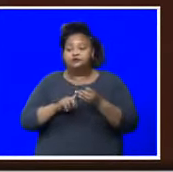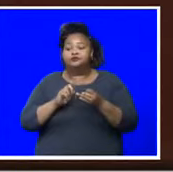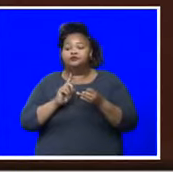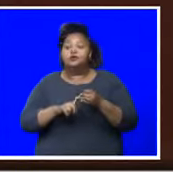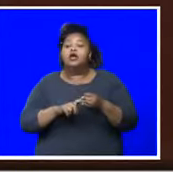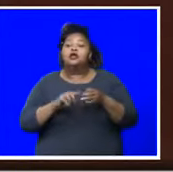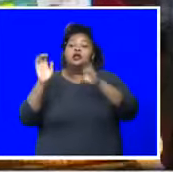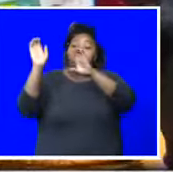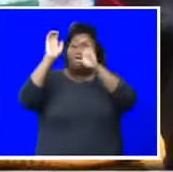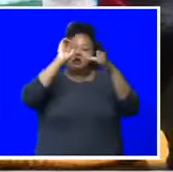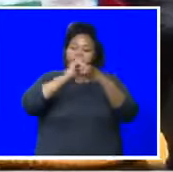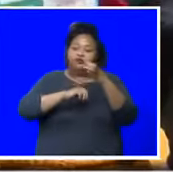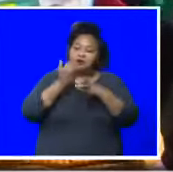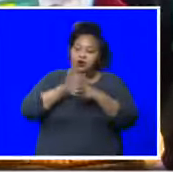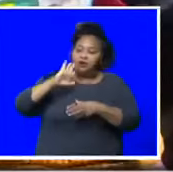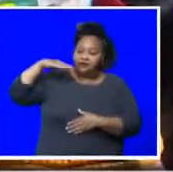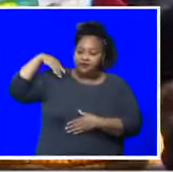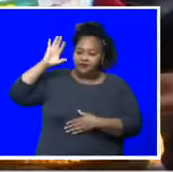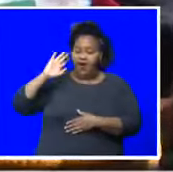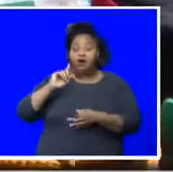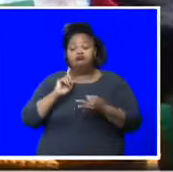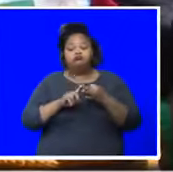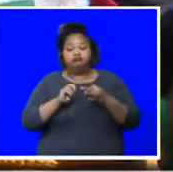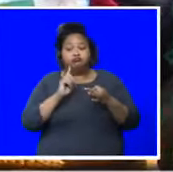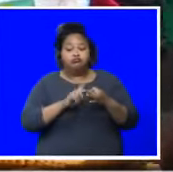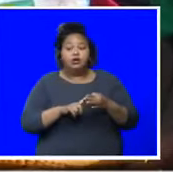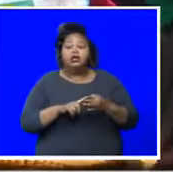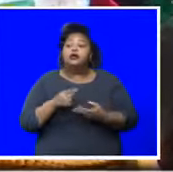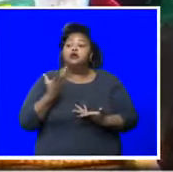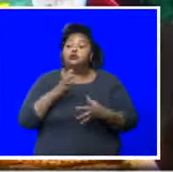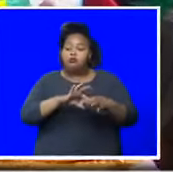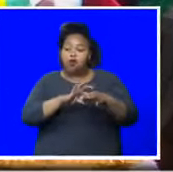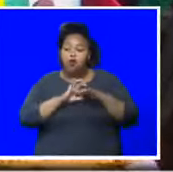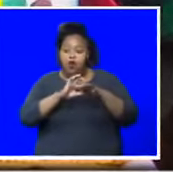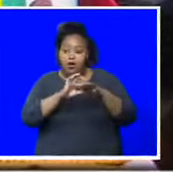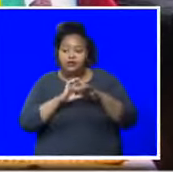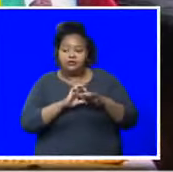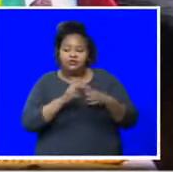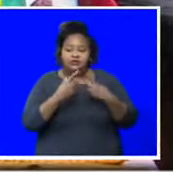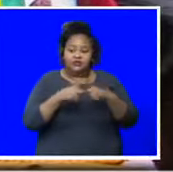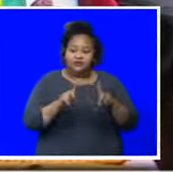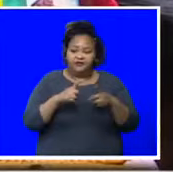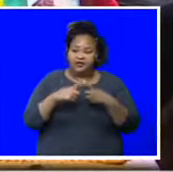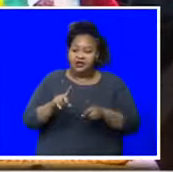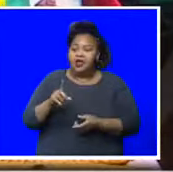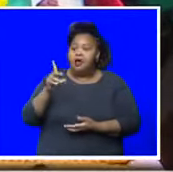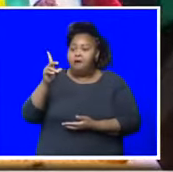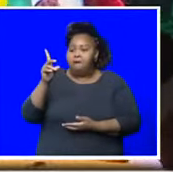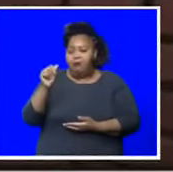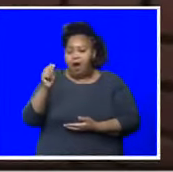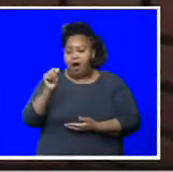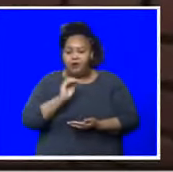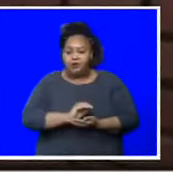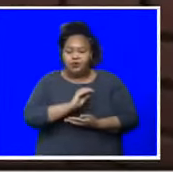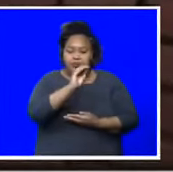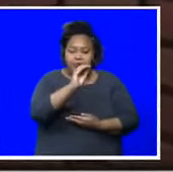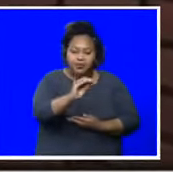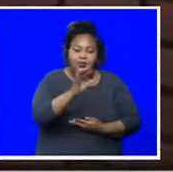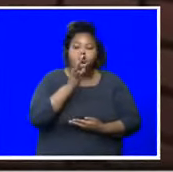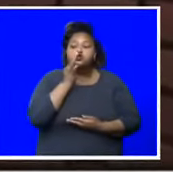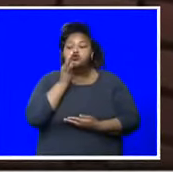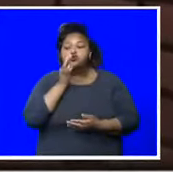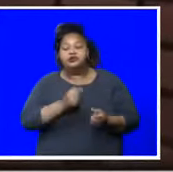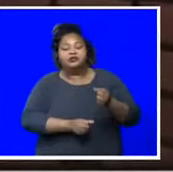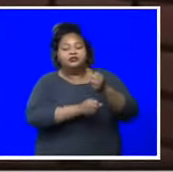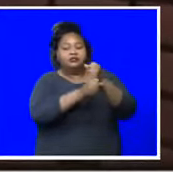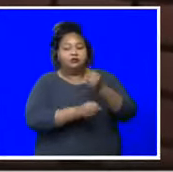tangaphandle kanye nekutfola kwesekelweka ngetimali yetinhlanganweni letisekela bantfu labasha ngetimali.